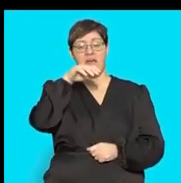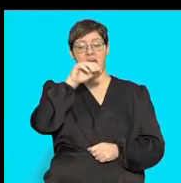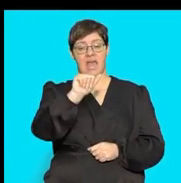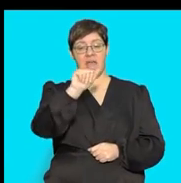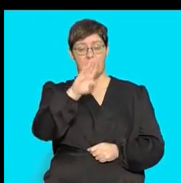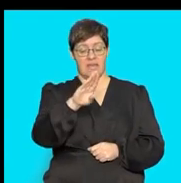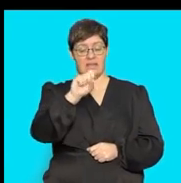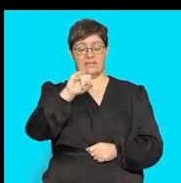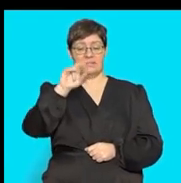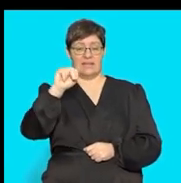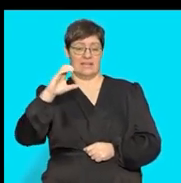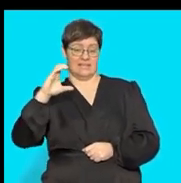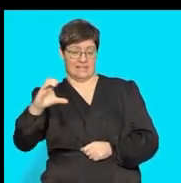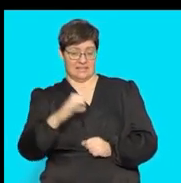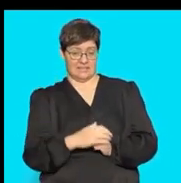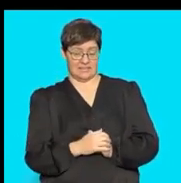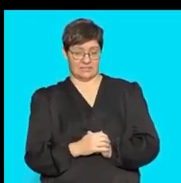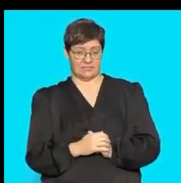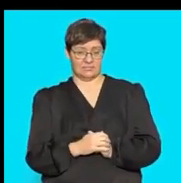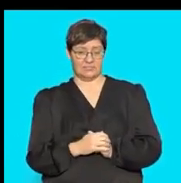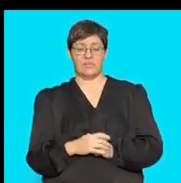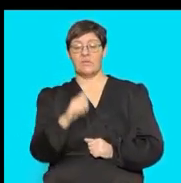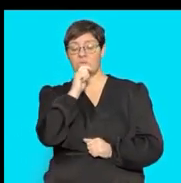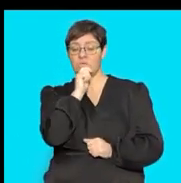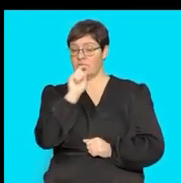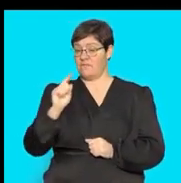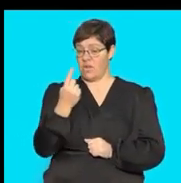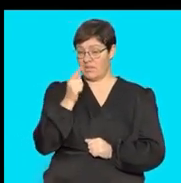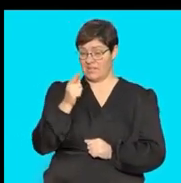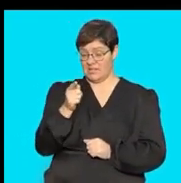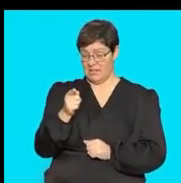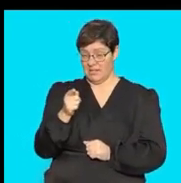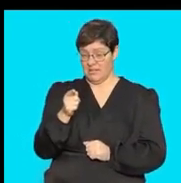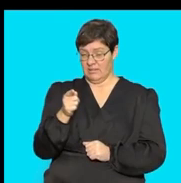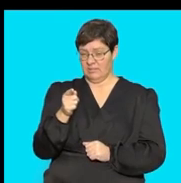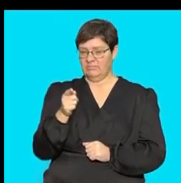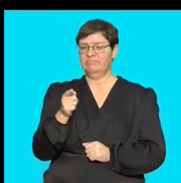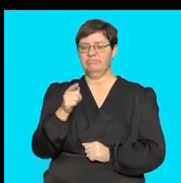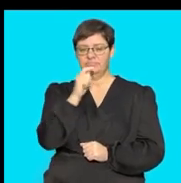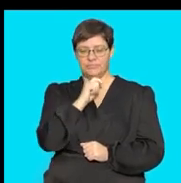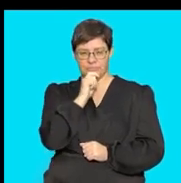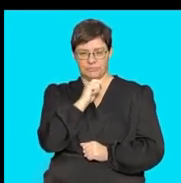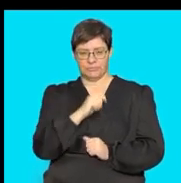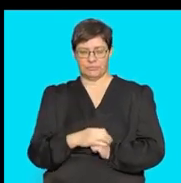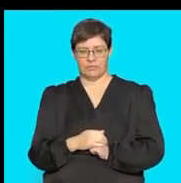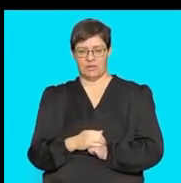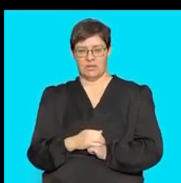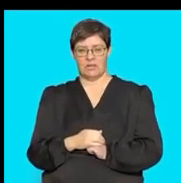AB sine C. So if we're using the first version of the area rule, we're